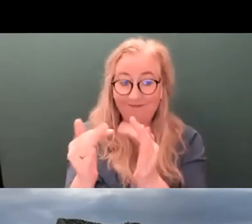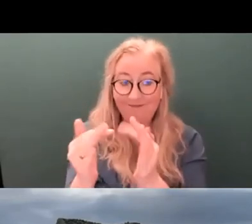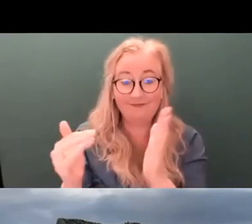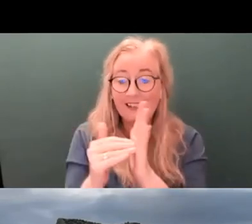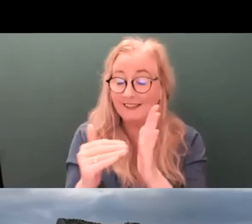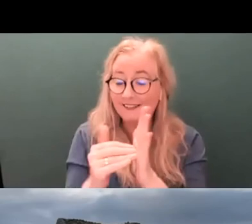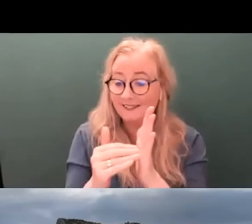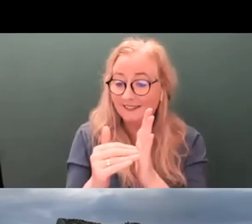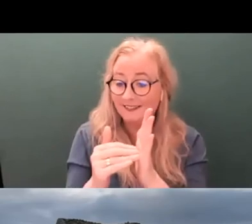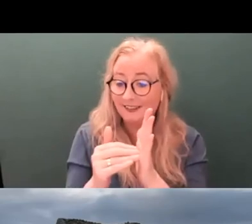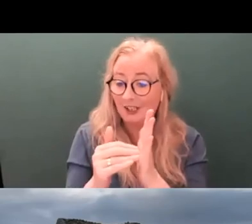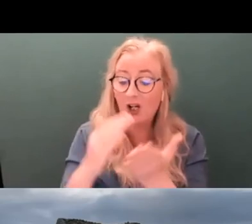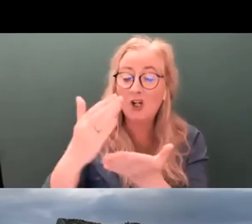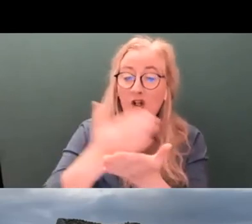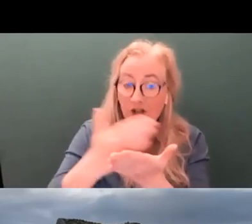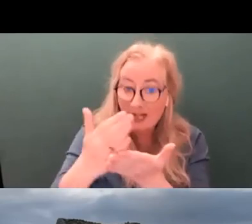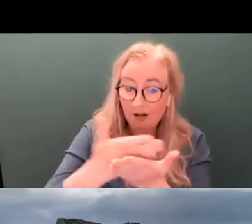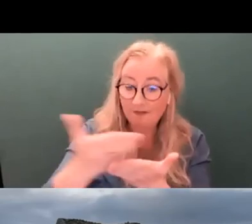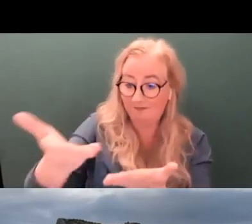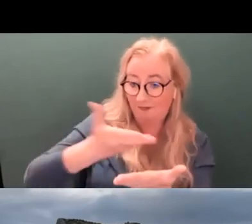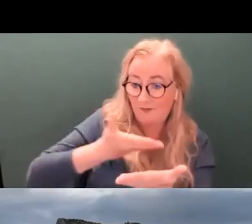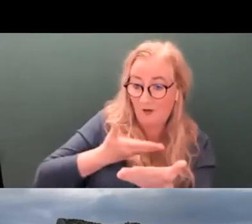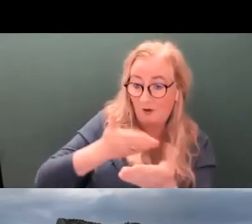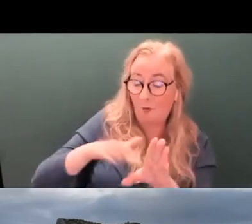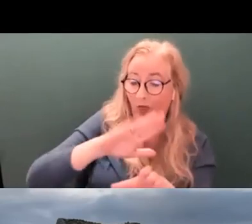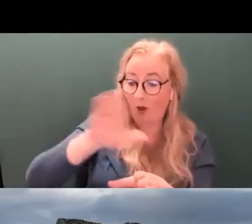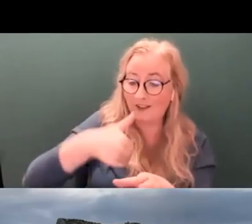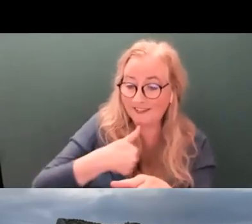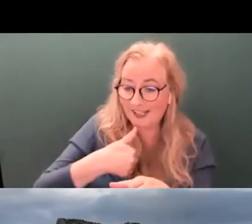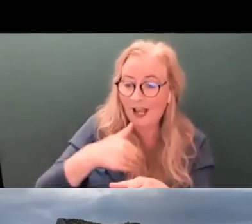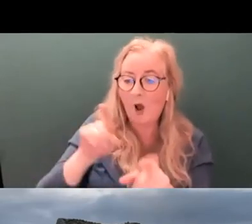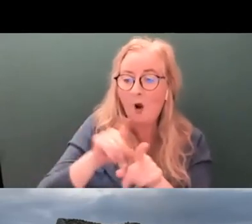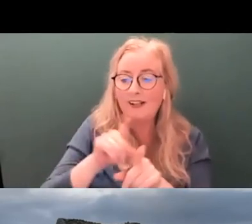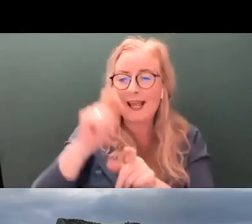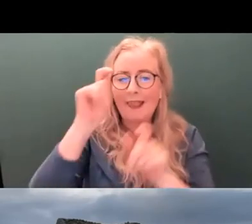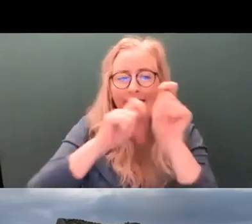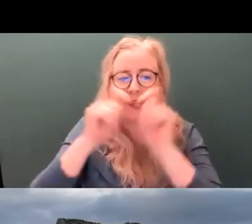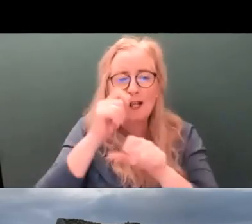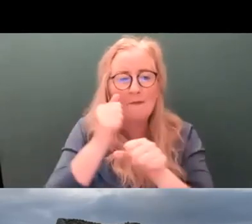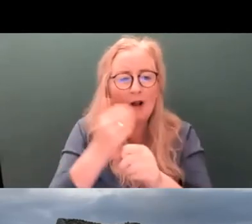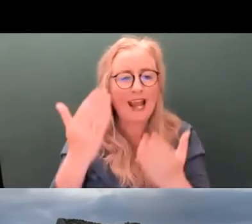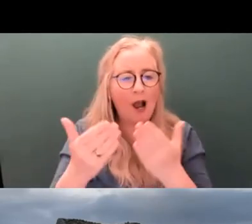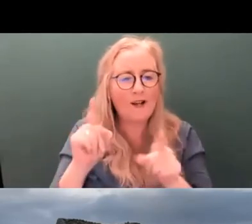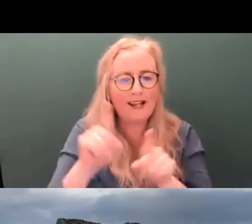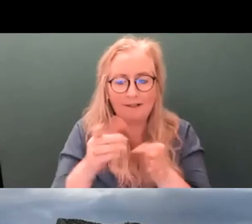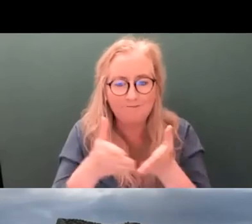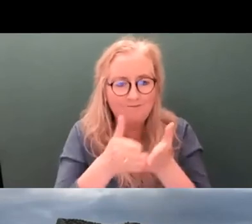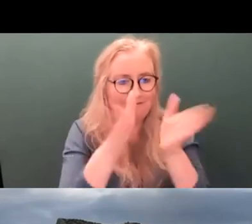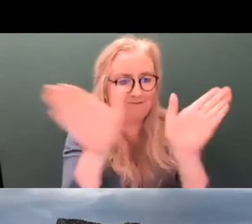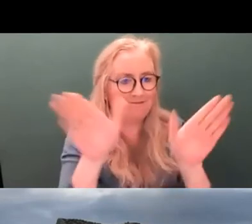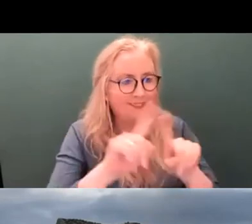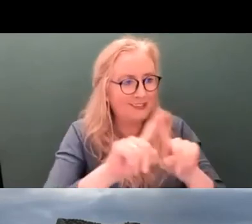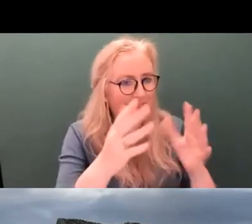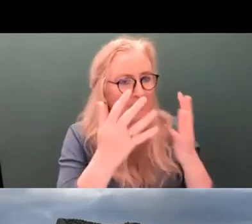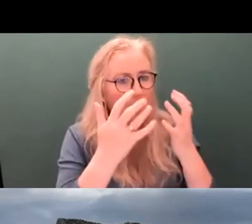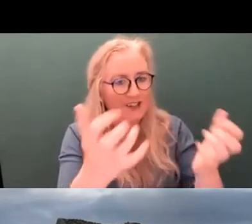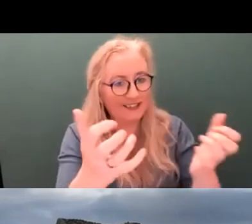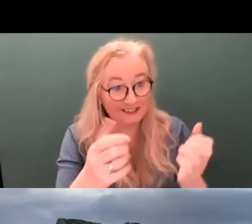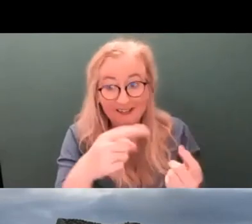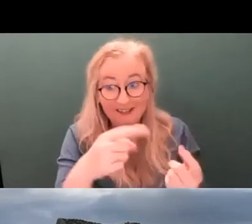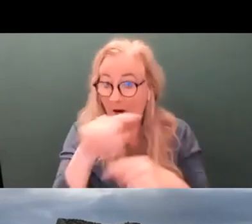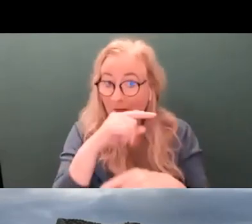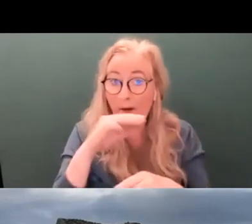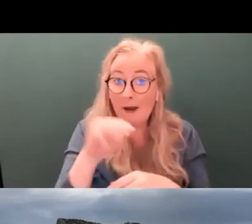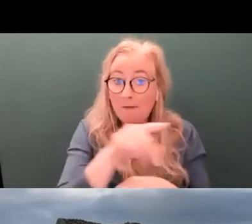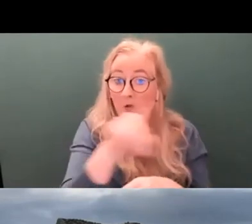share that with us and and maybe have a think about how you're going to expand your audience. Again, there might be other groups out there that have